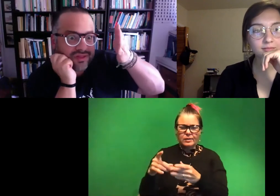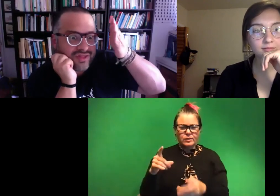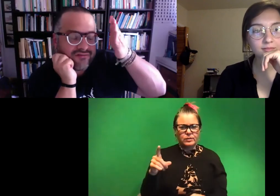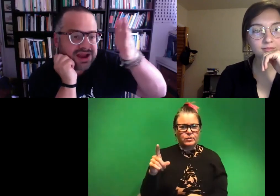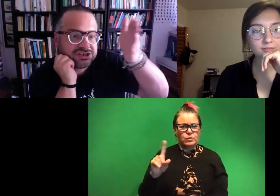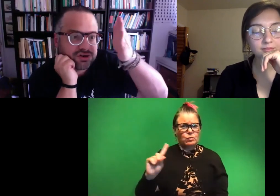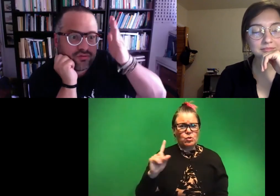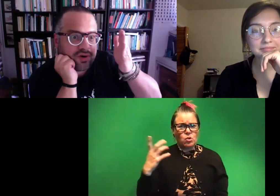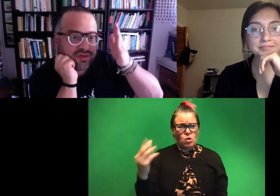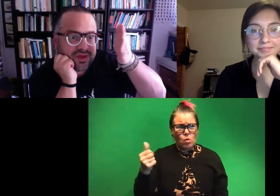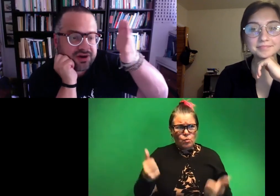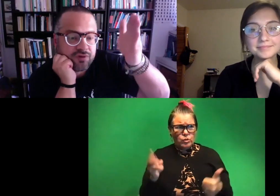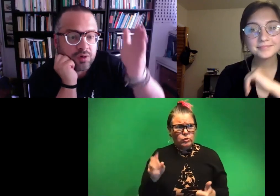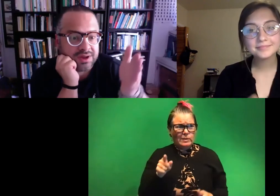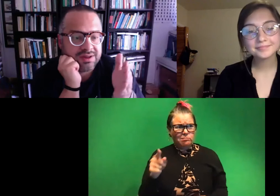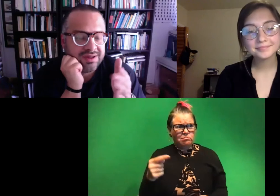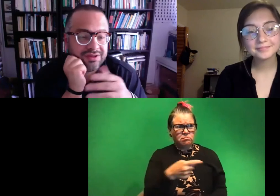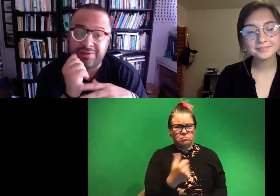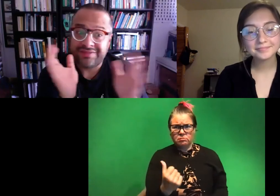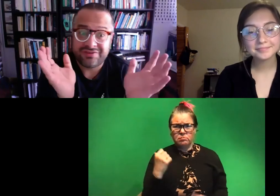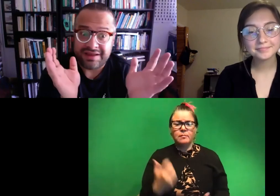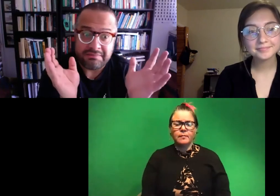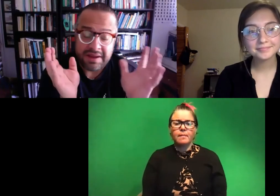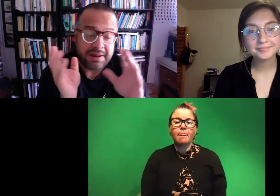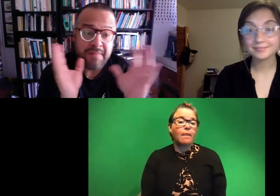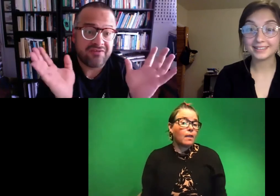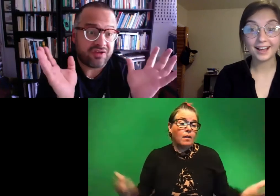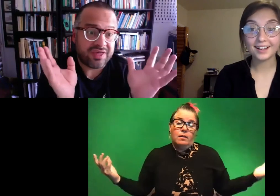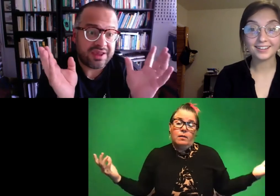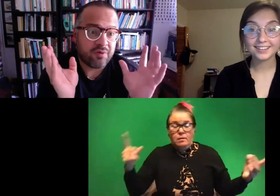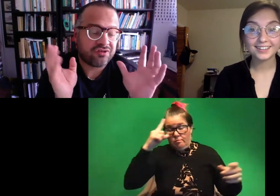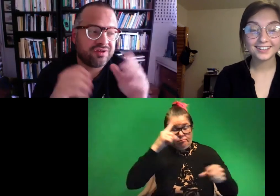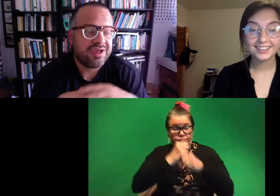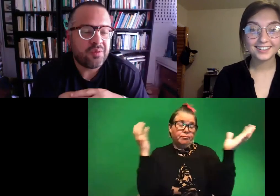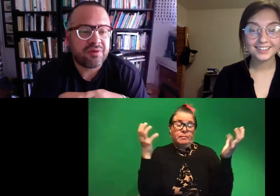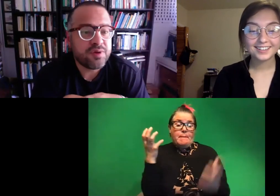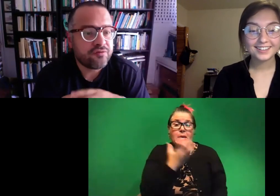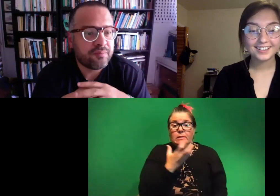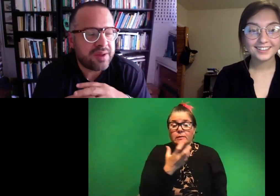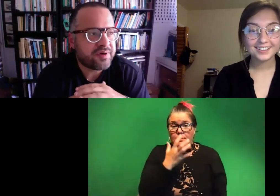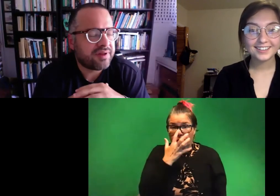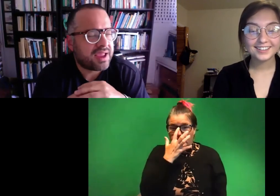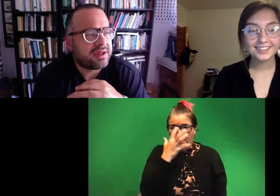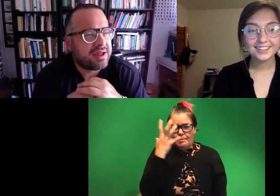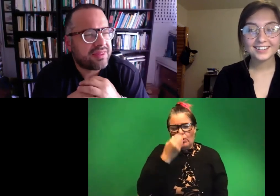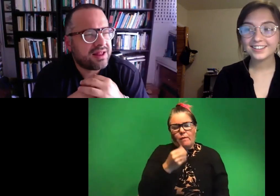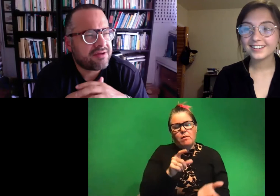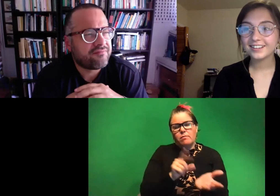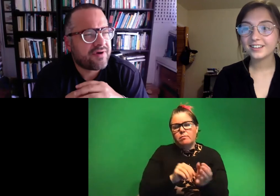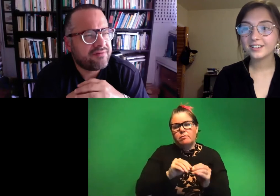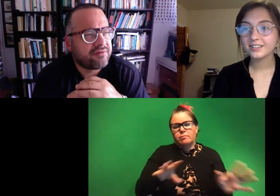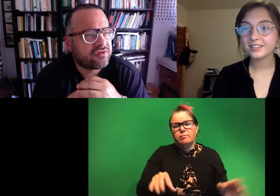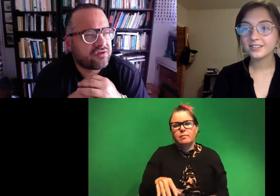the direction of where they are rolling. So that's an amazing thing. It was a beautiful paper, I think